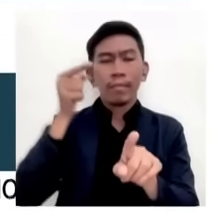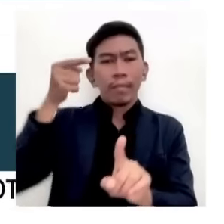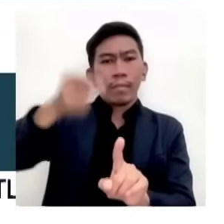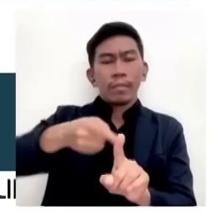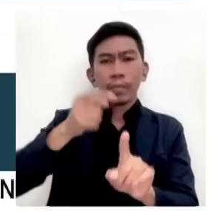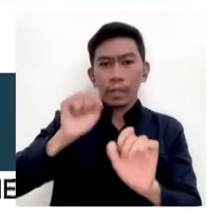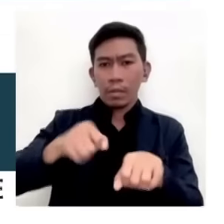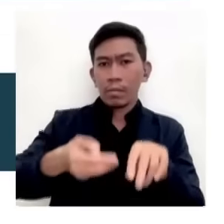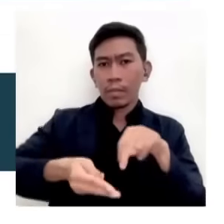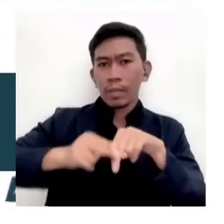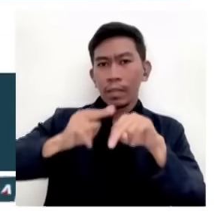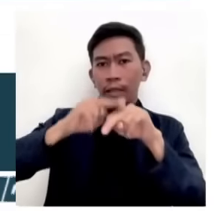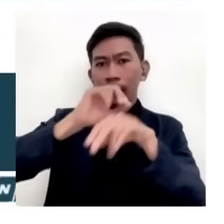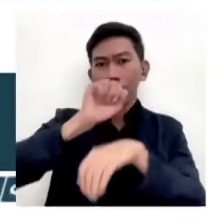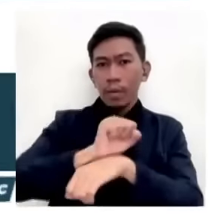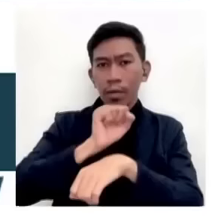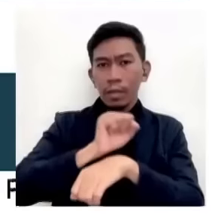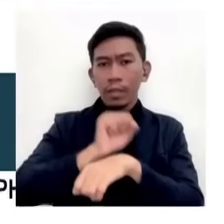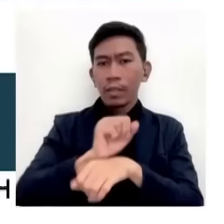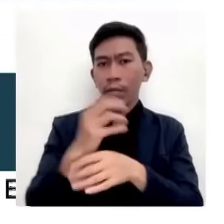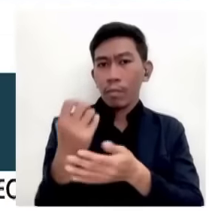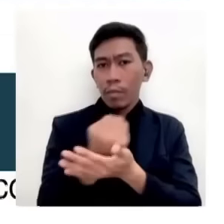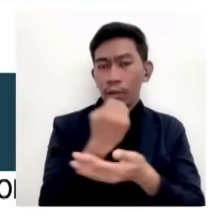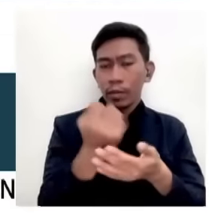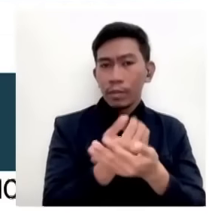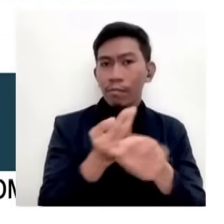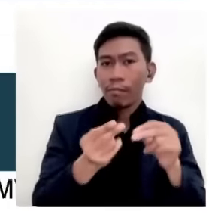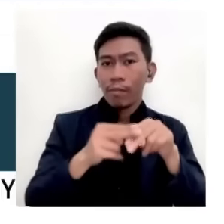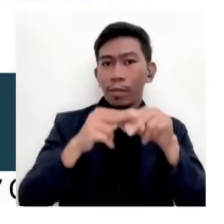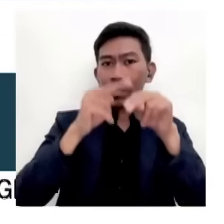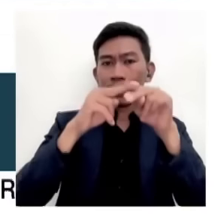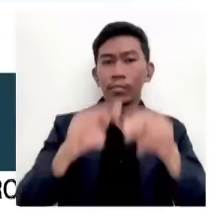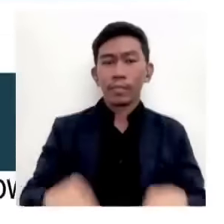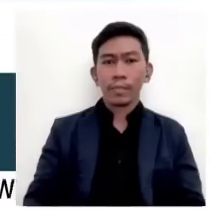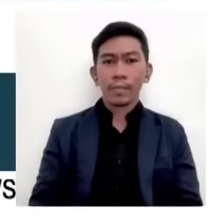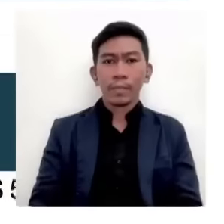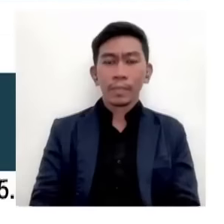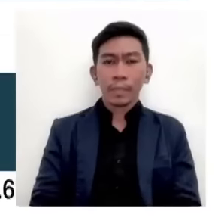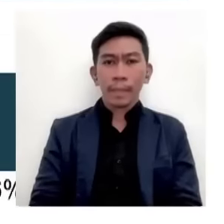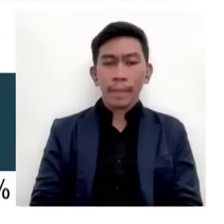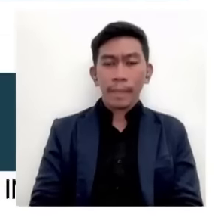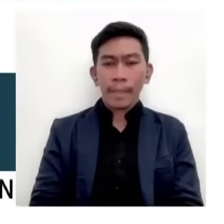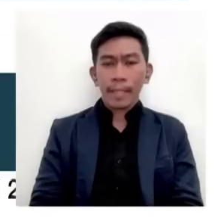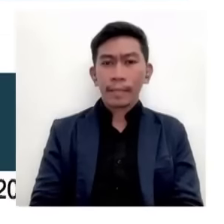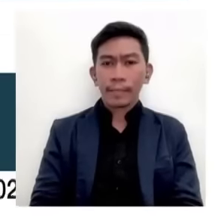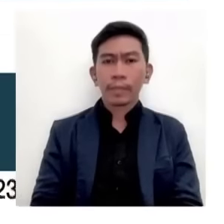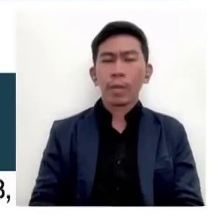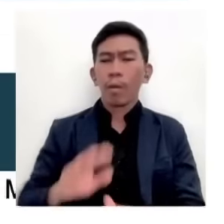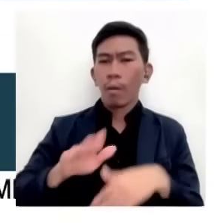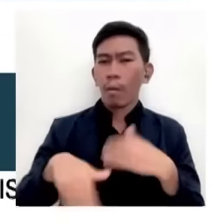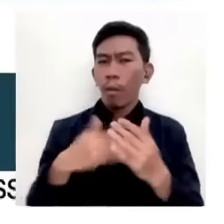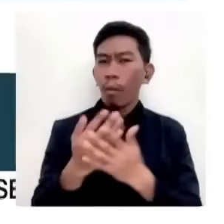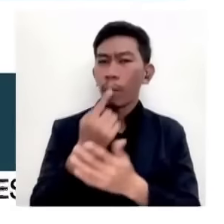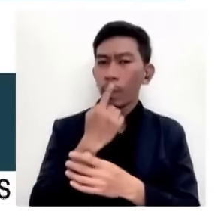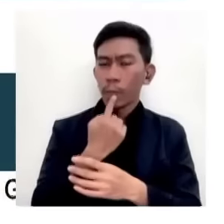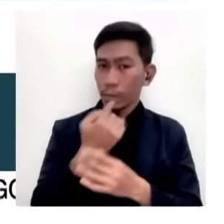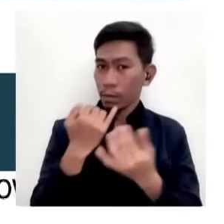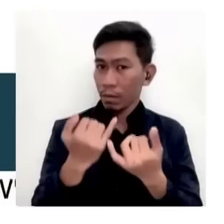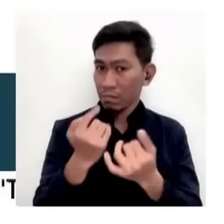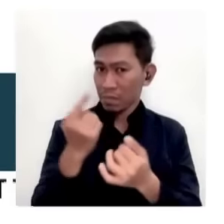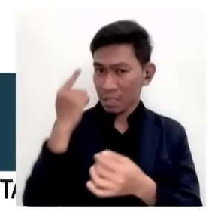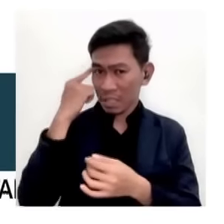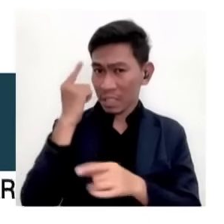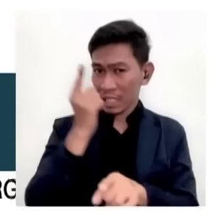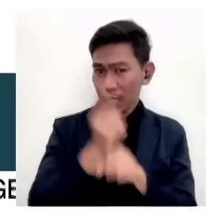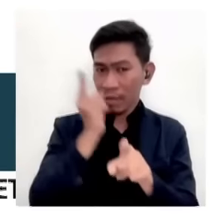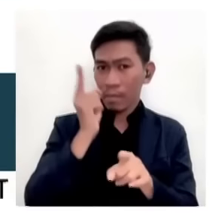and opportunities by creating economic zones and infrastructure development, Carmina. Given all that you said, Senator, do you think it's time for Senator Aimee Marcos